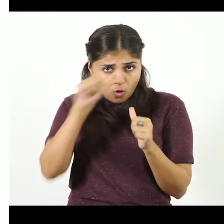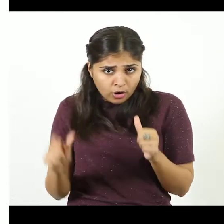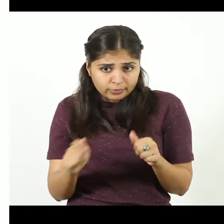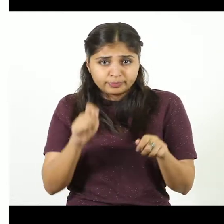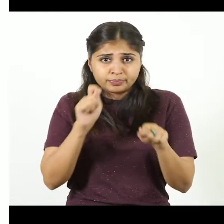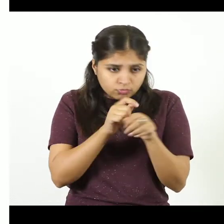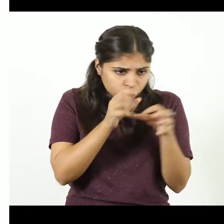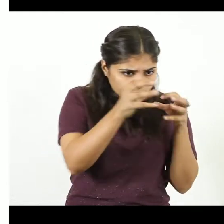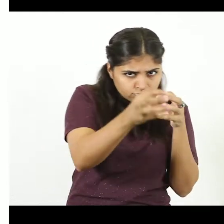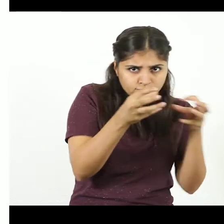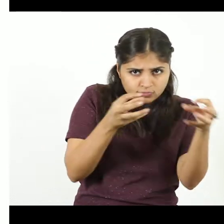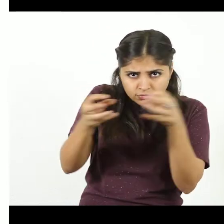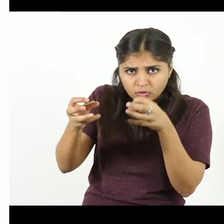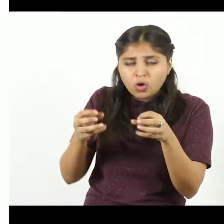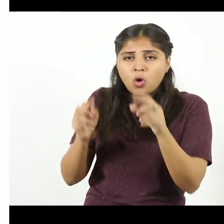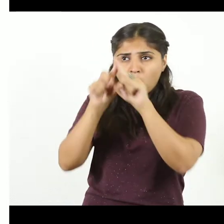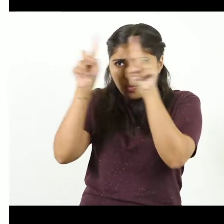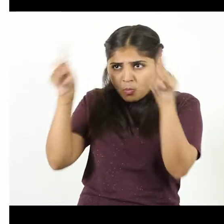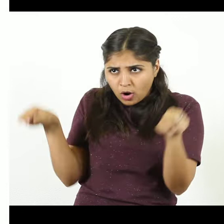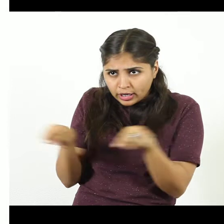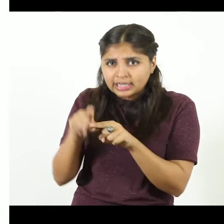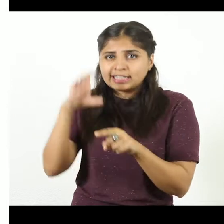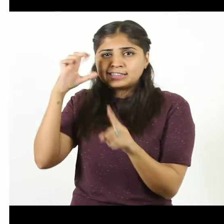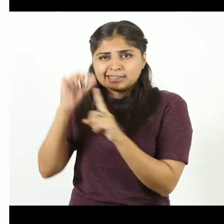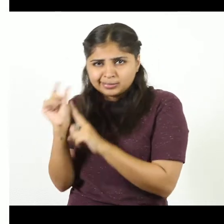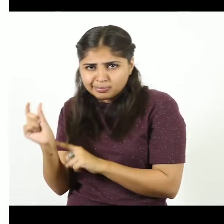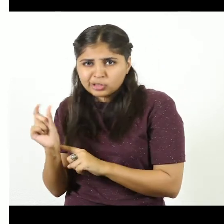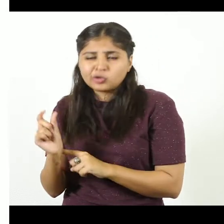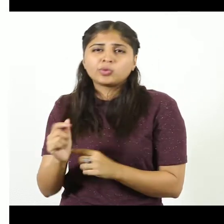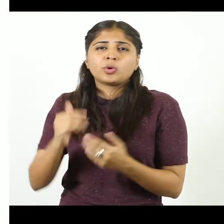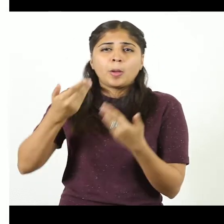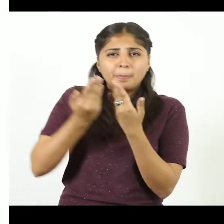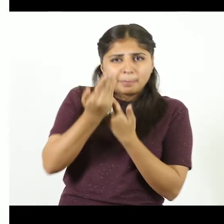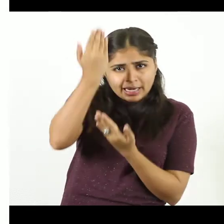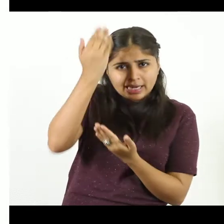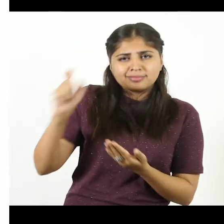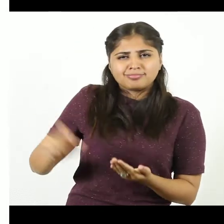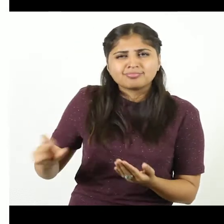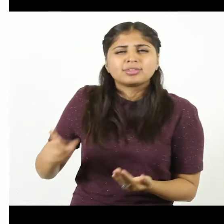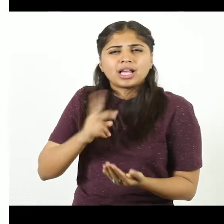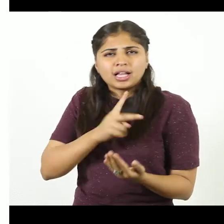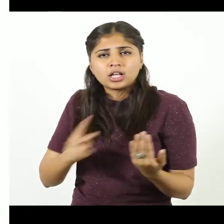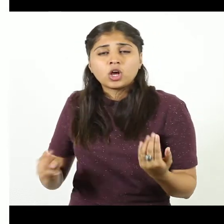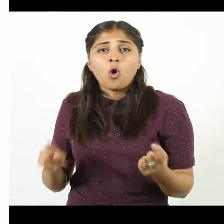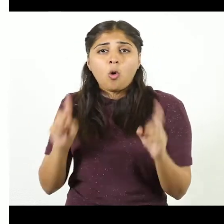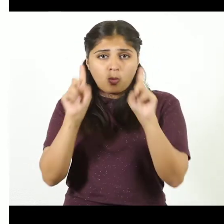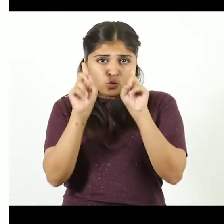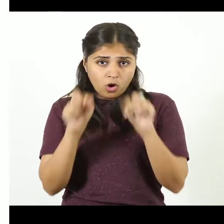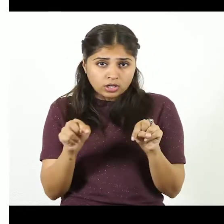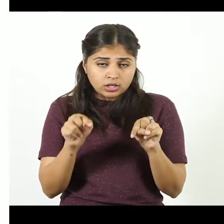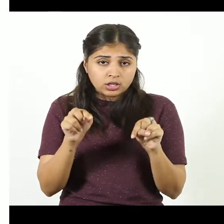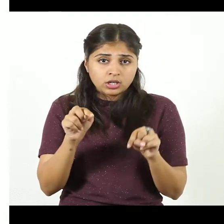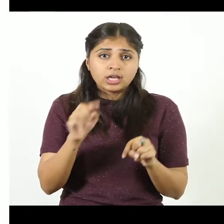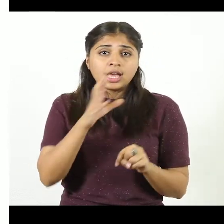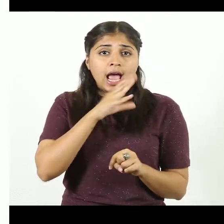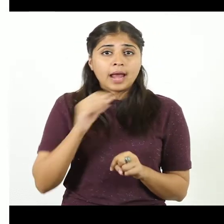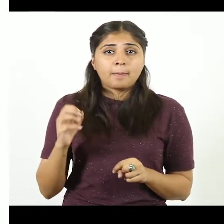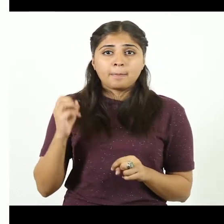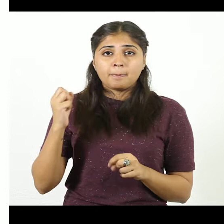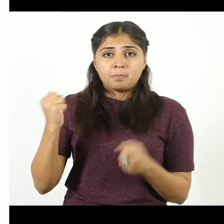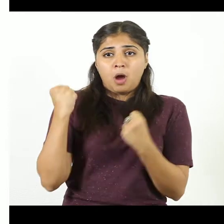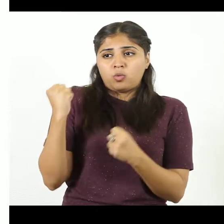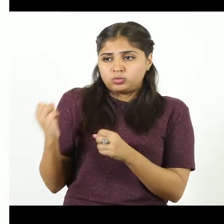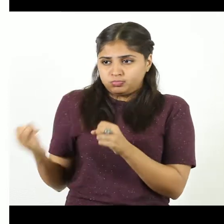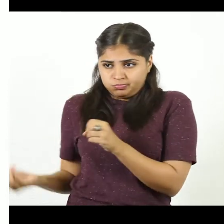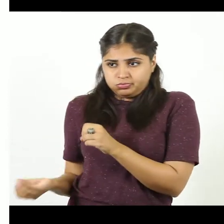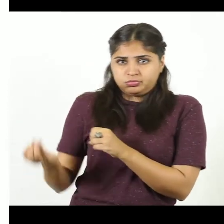the monitor, the CPU, the printer, etc. are switched on and receiving power. If there is a power problem, try